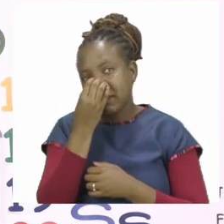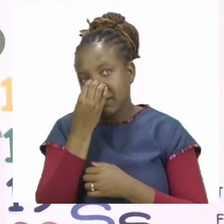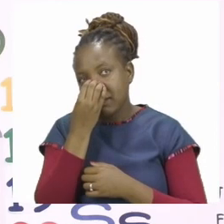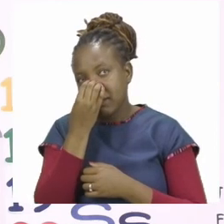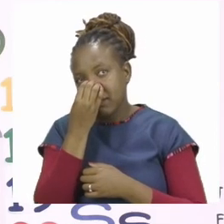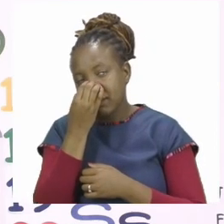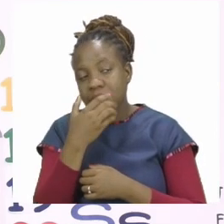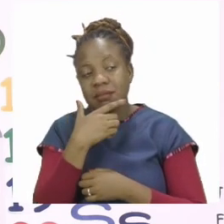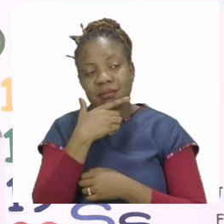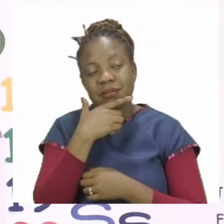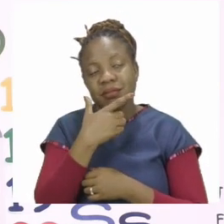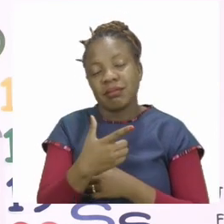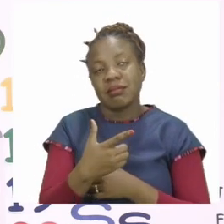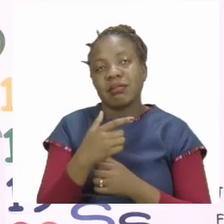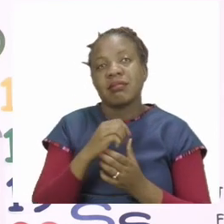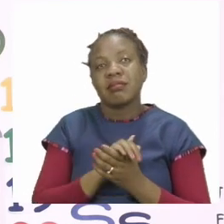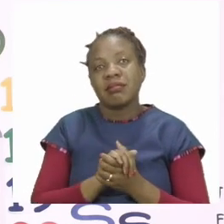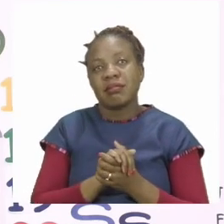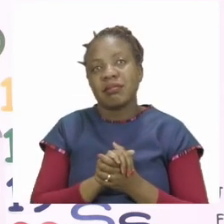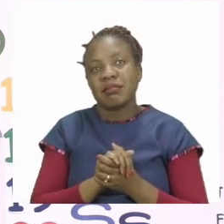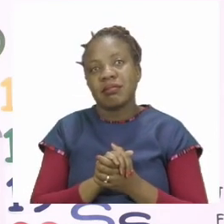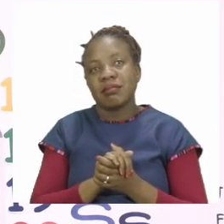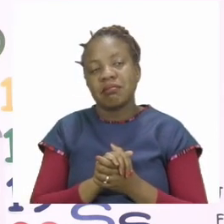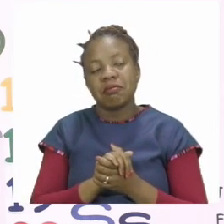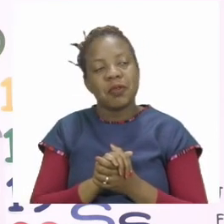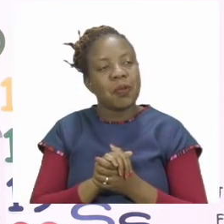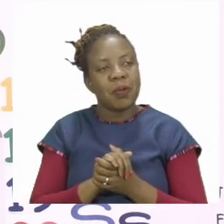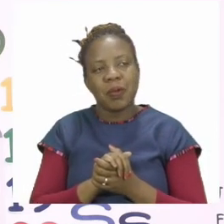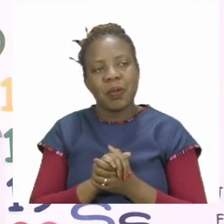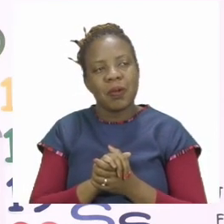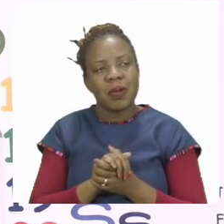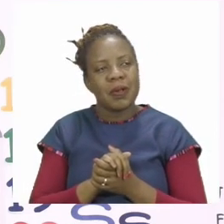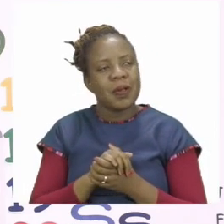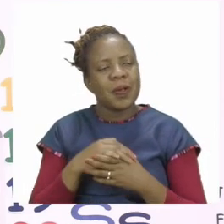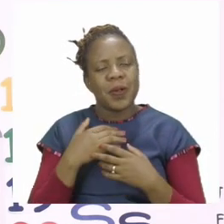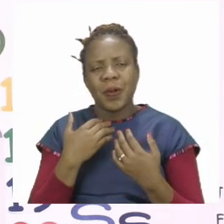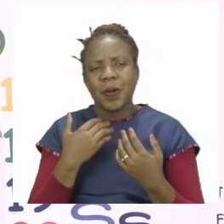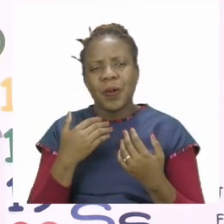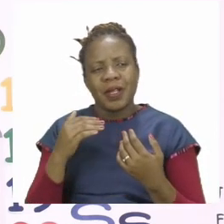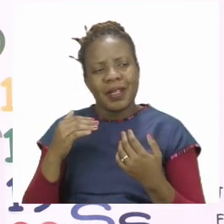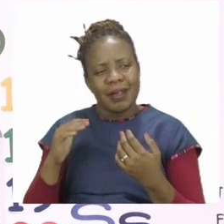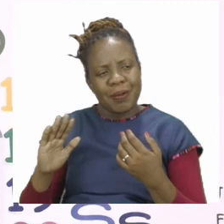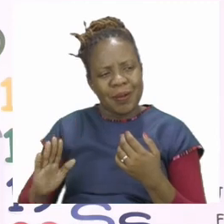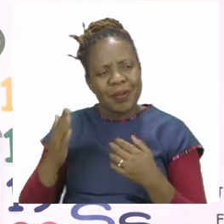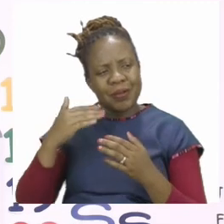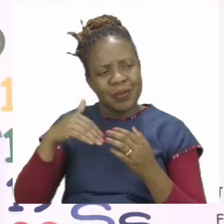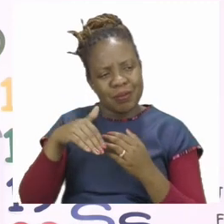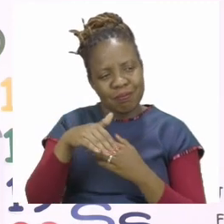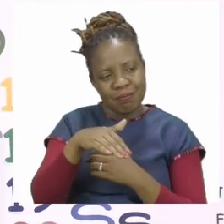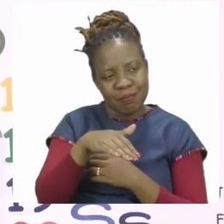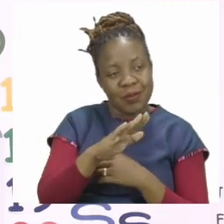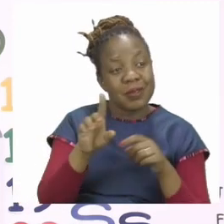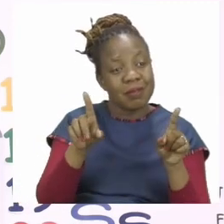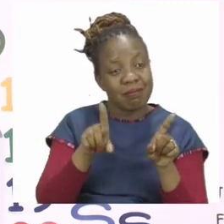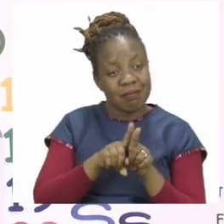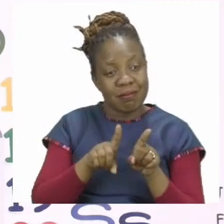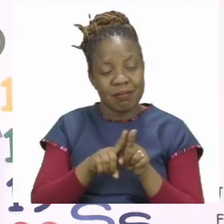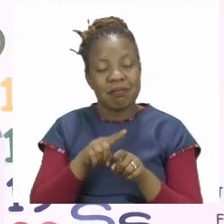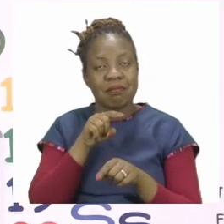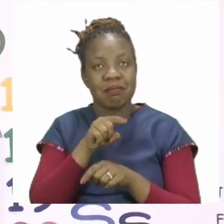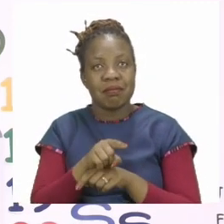thank you, Zoshi. I look forward to going to the park. I'm sure you do too. So, today